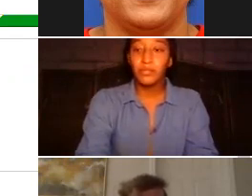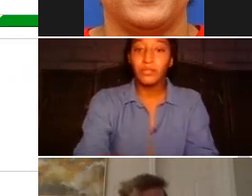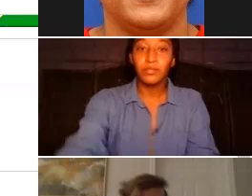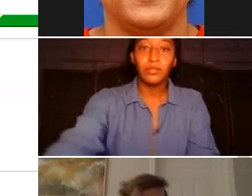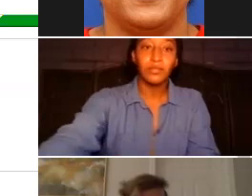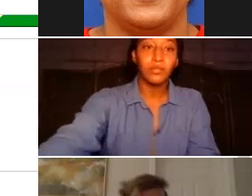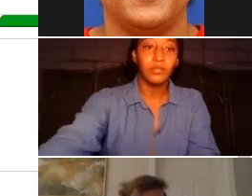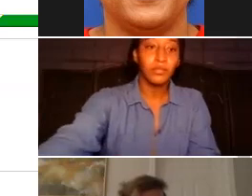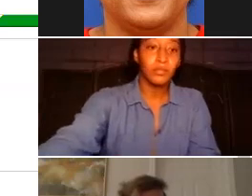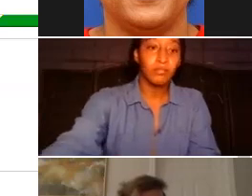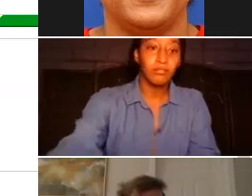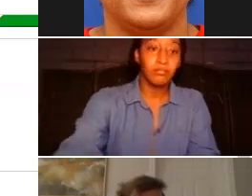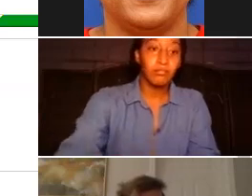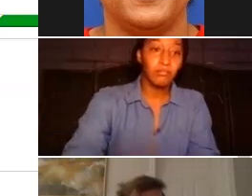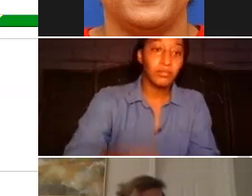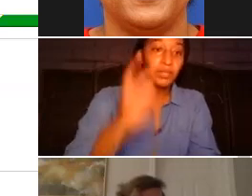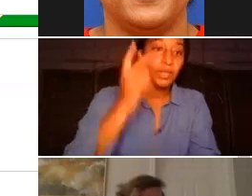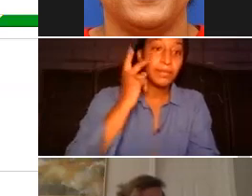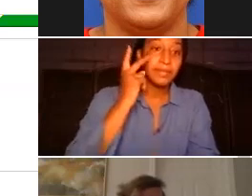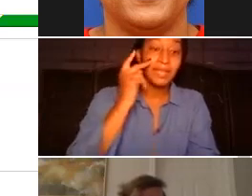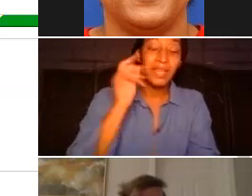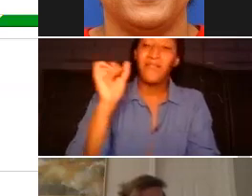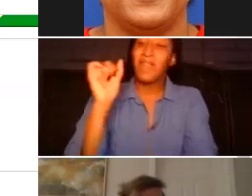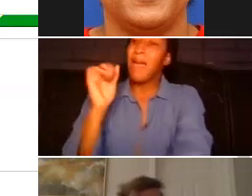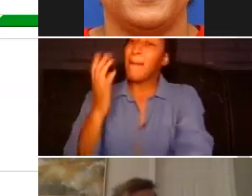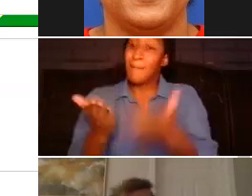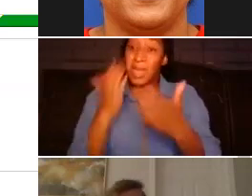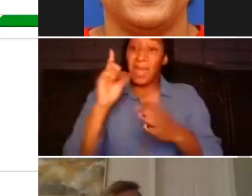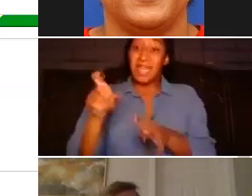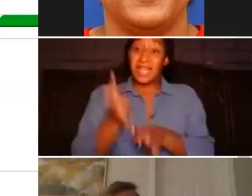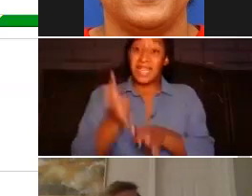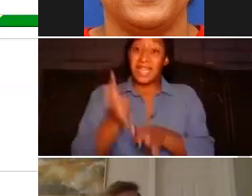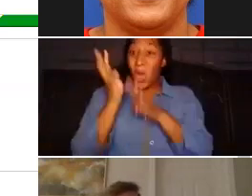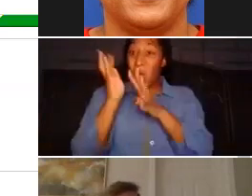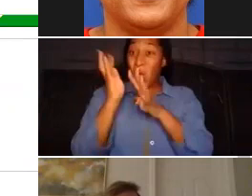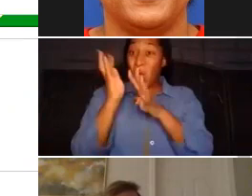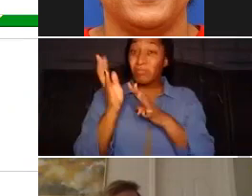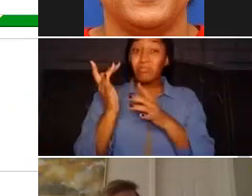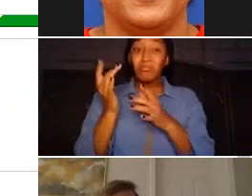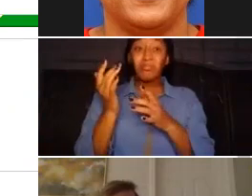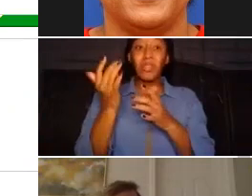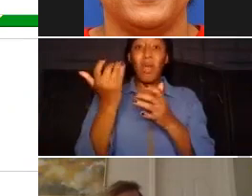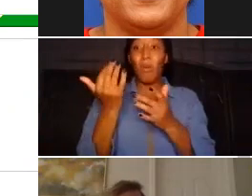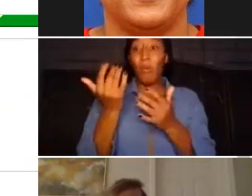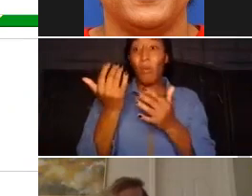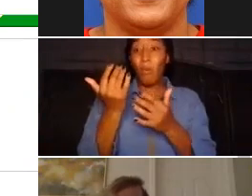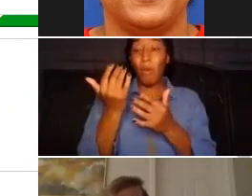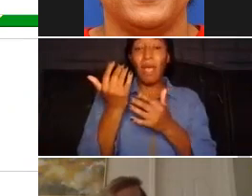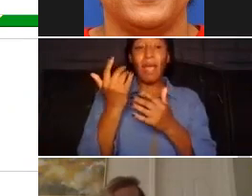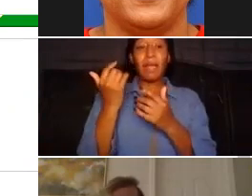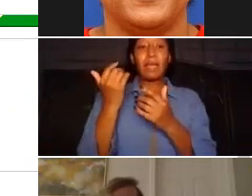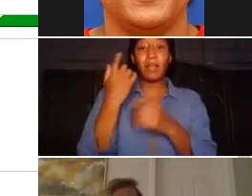Oh, let me see if I can download it. Oh, there we go. So while this is opening up, I just want to ask a